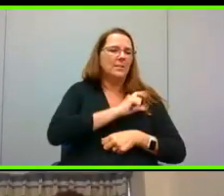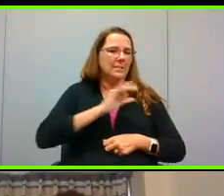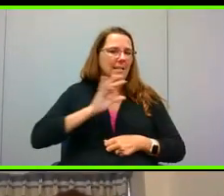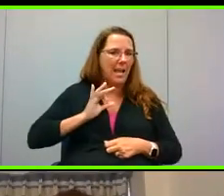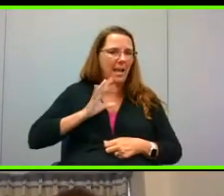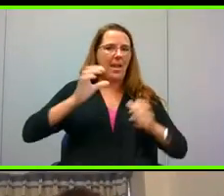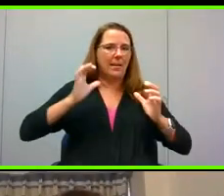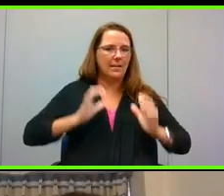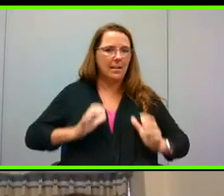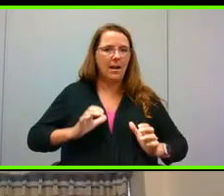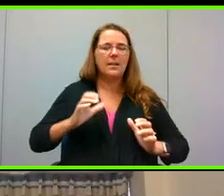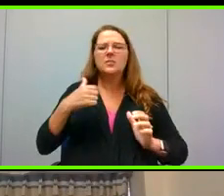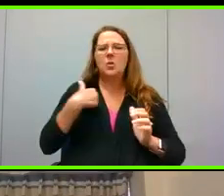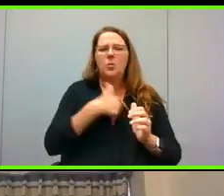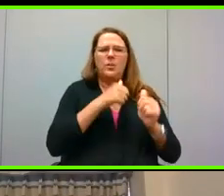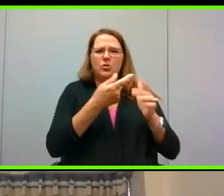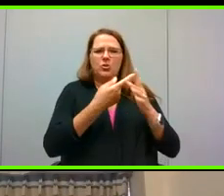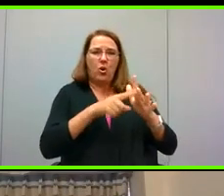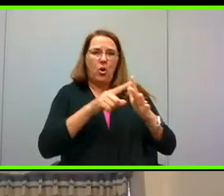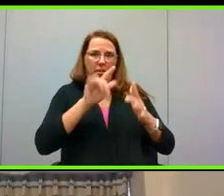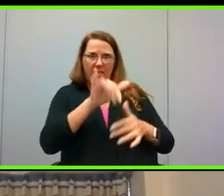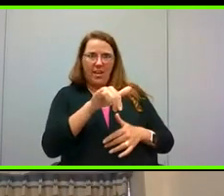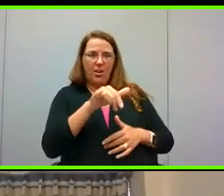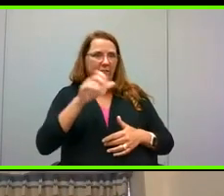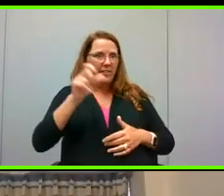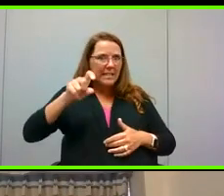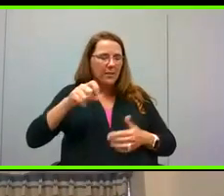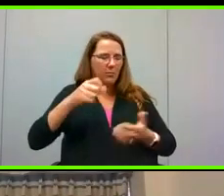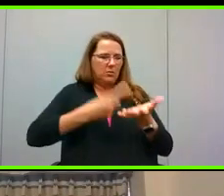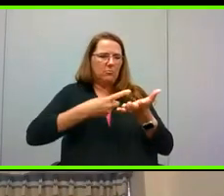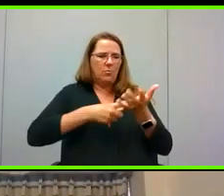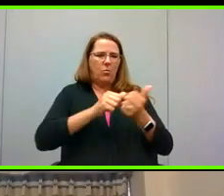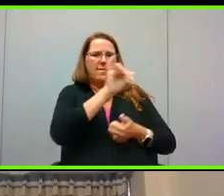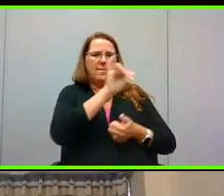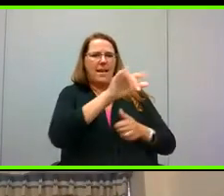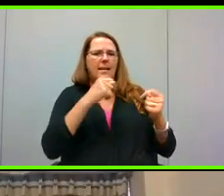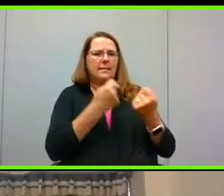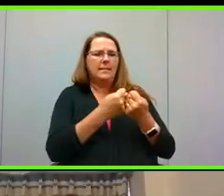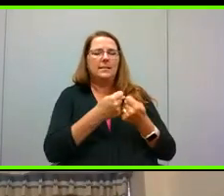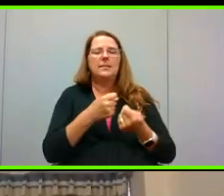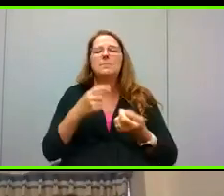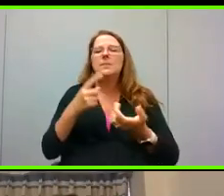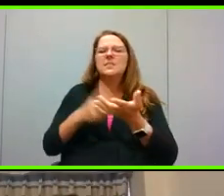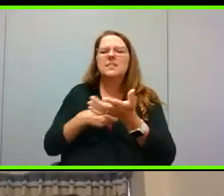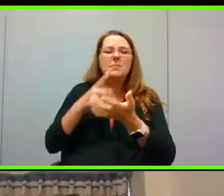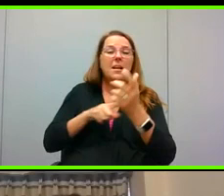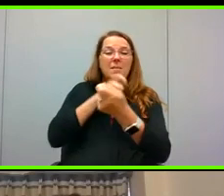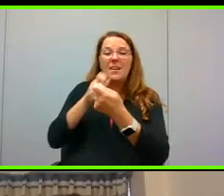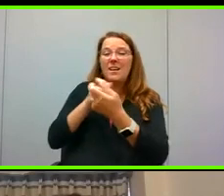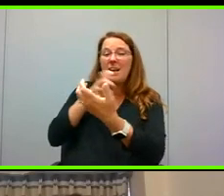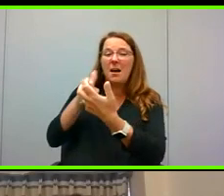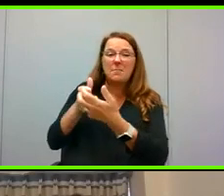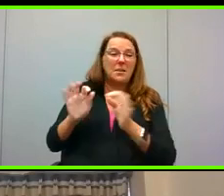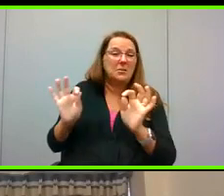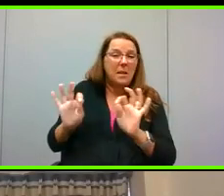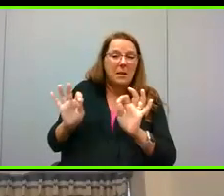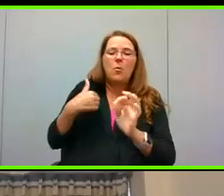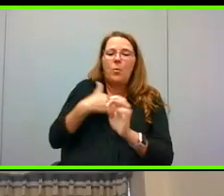someplace like that if there was a need, talk to that team. And sometimes the accommodation is so minimum, we may be able to even design it